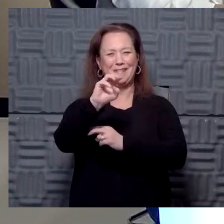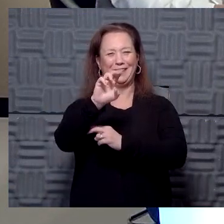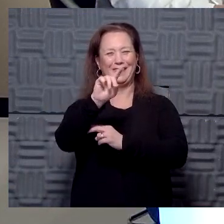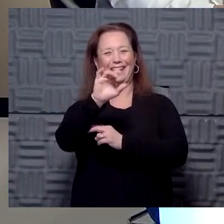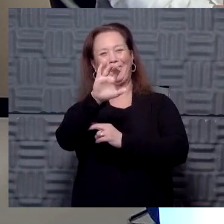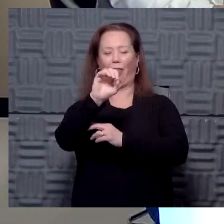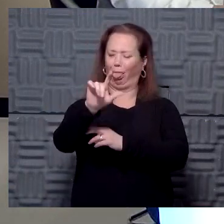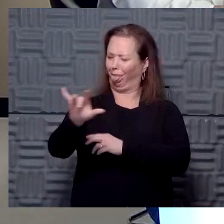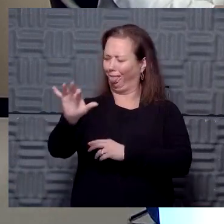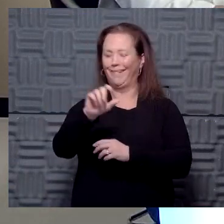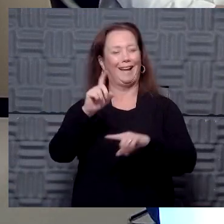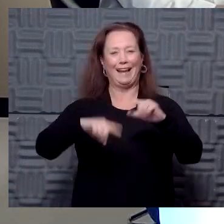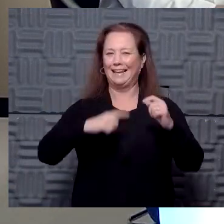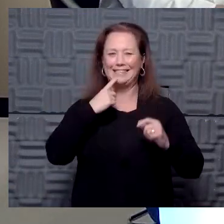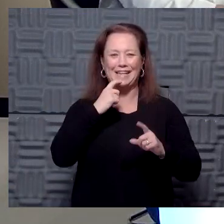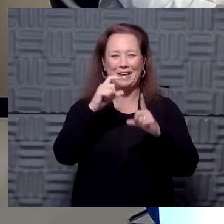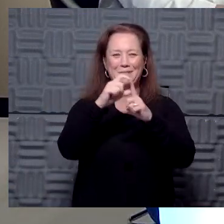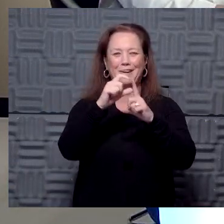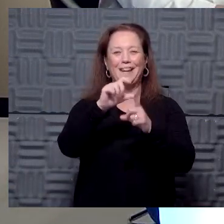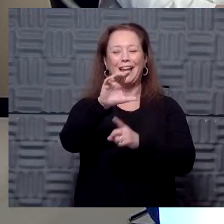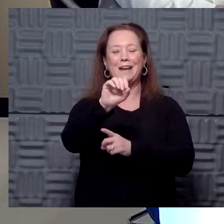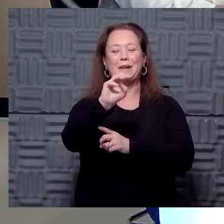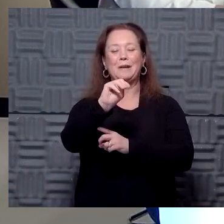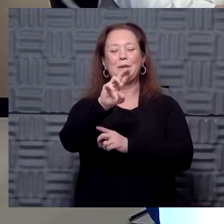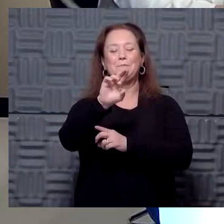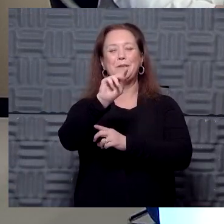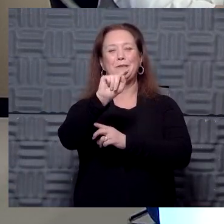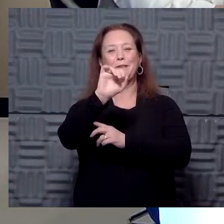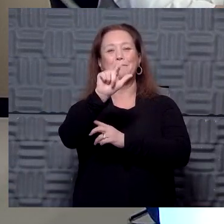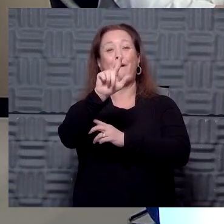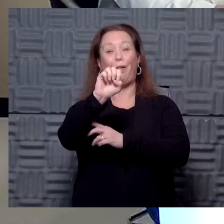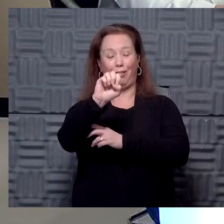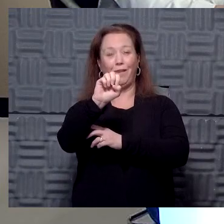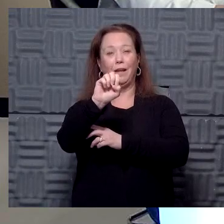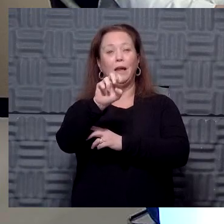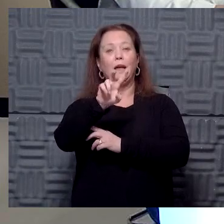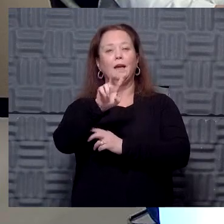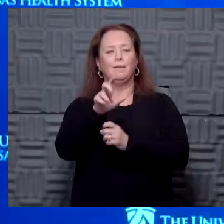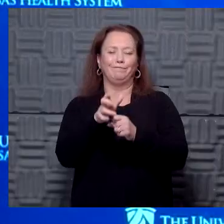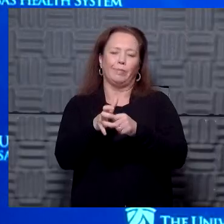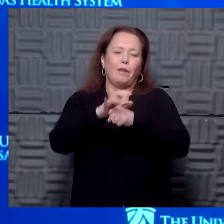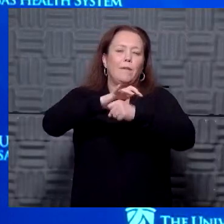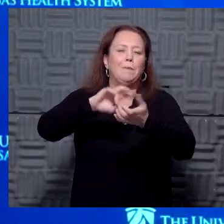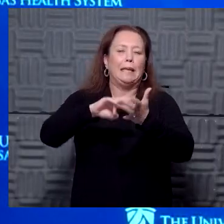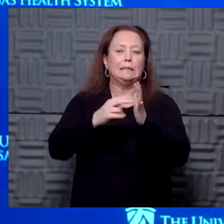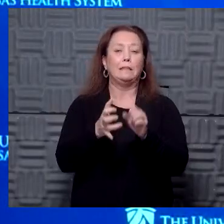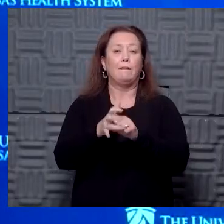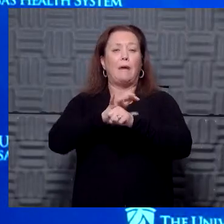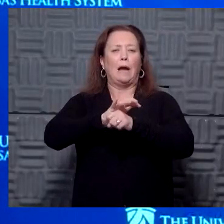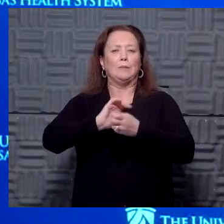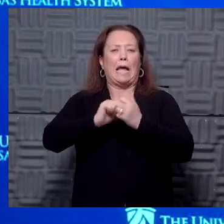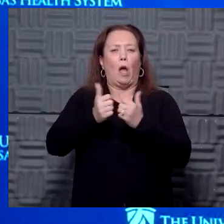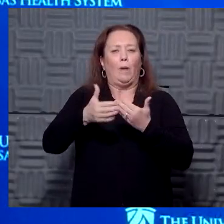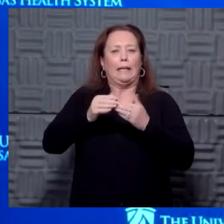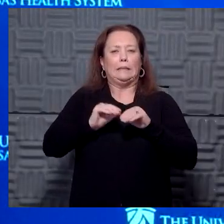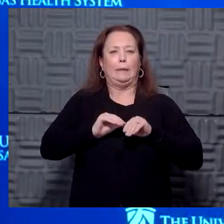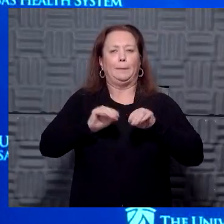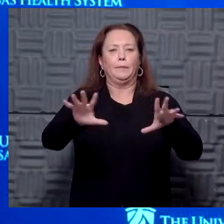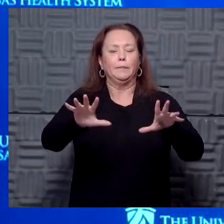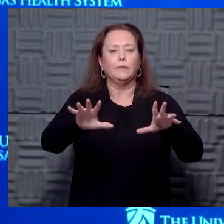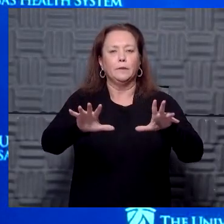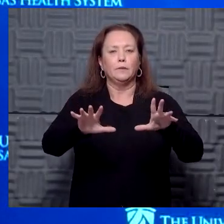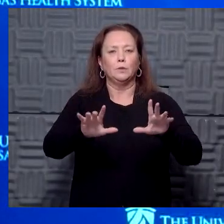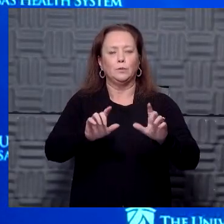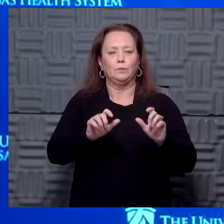that. Or how well that, or how easy it is that virus to transmit from one person to another is that